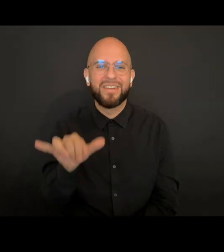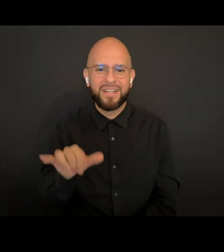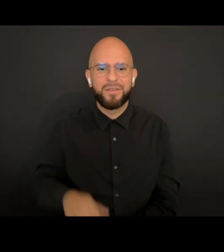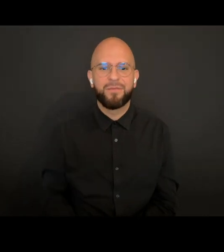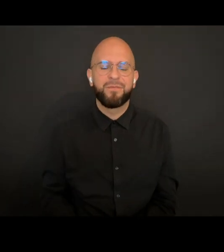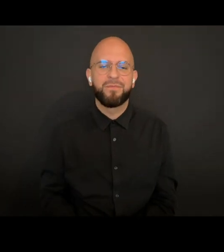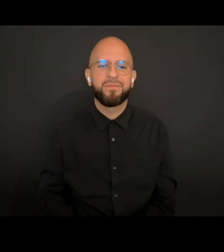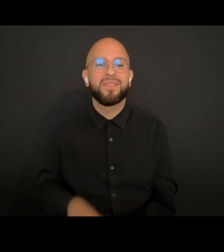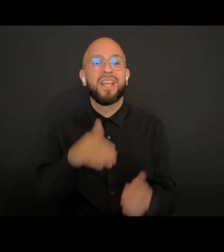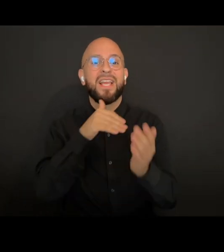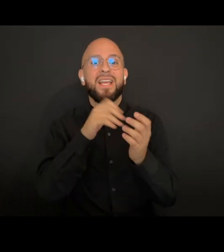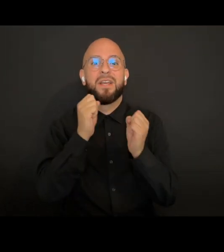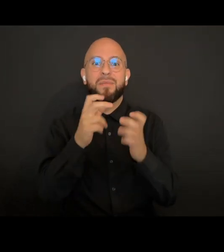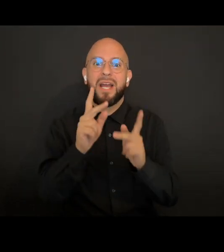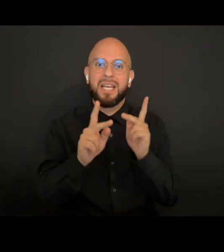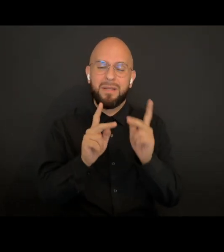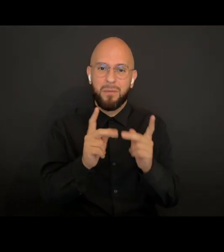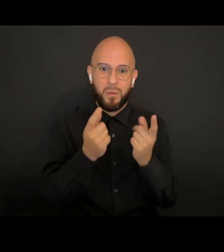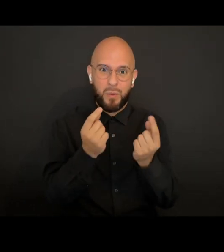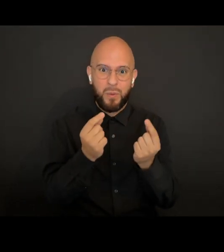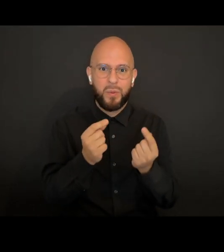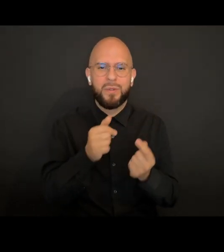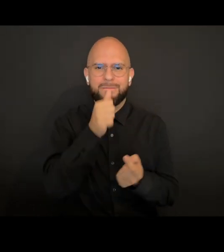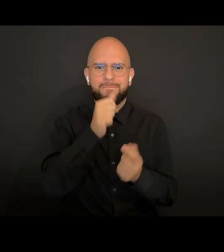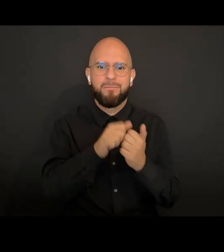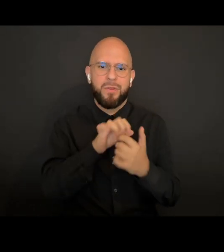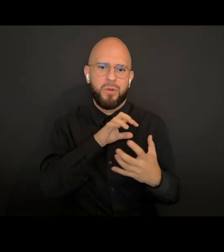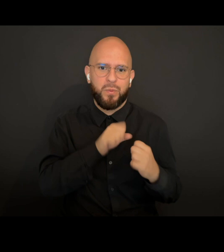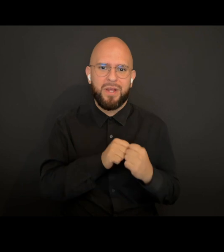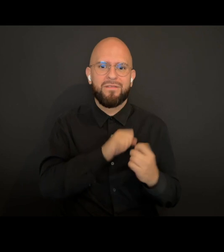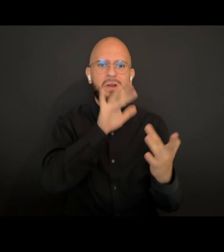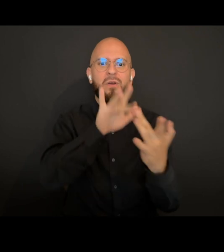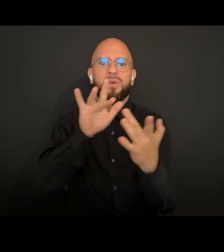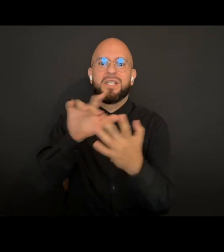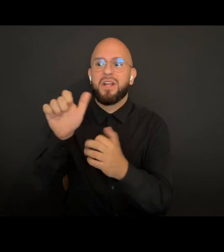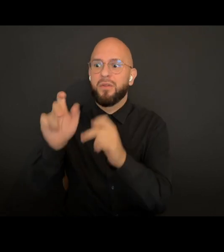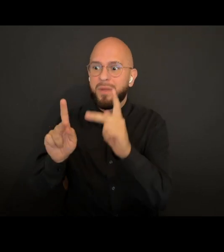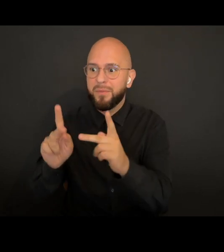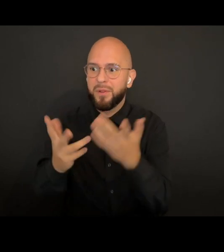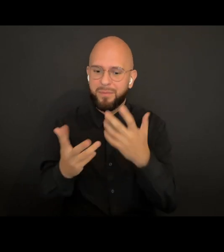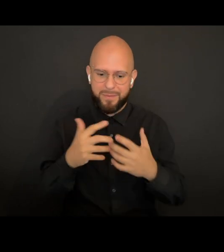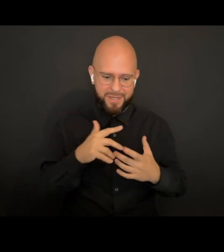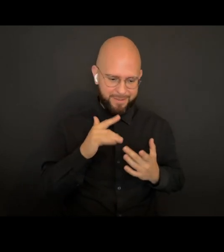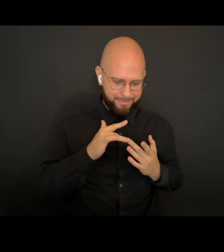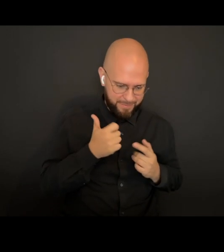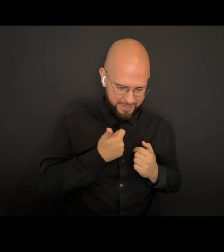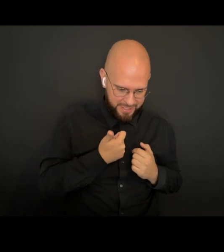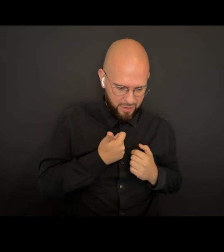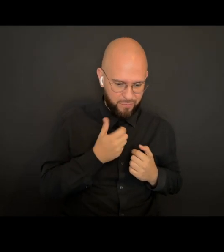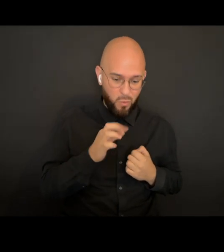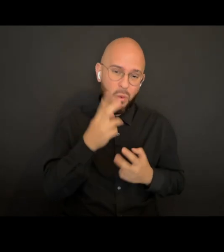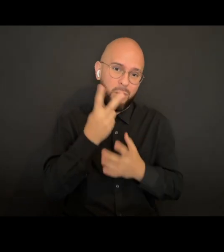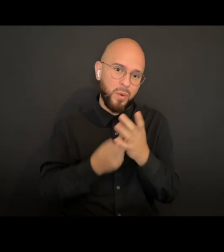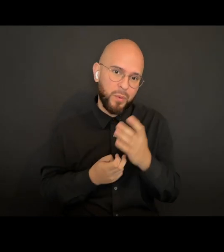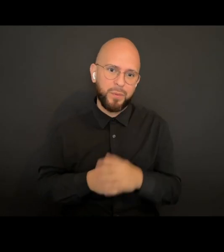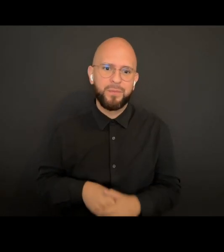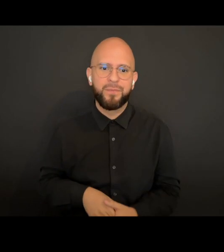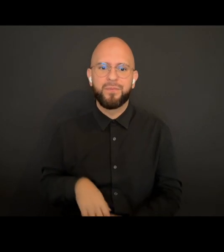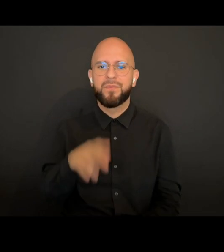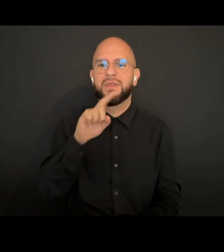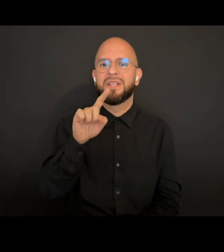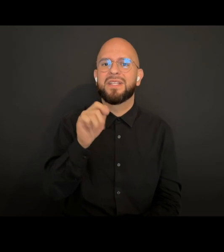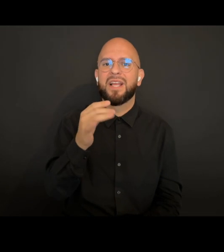Many work through their grief by reaching out to others, or by reaching within, or by doing both. For a long while, I had to talk